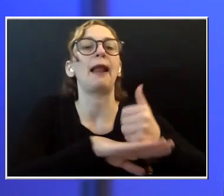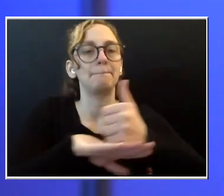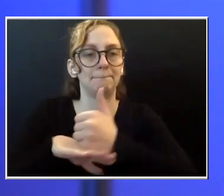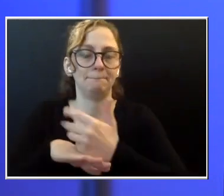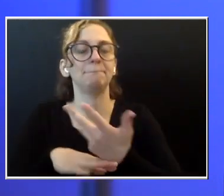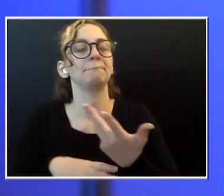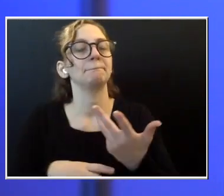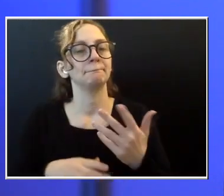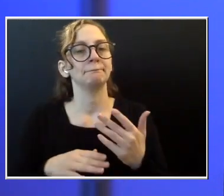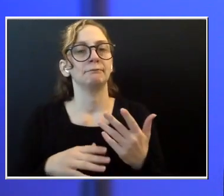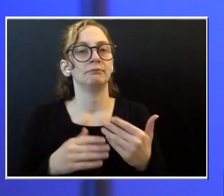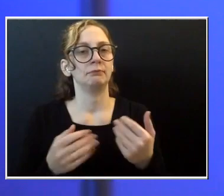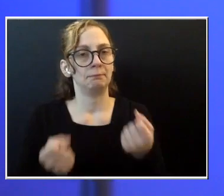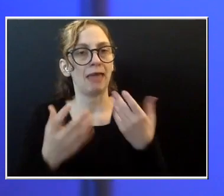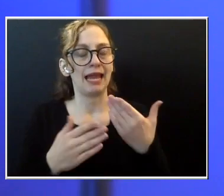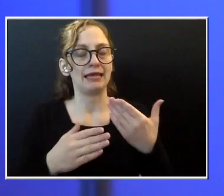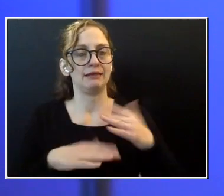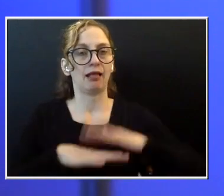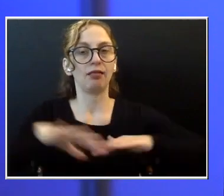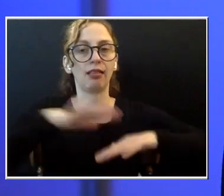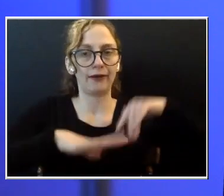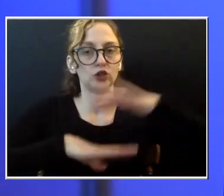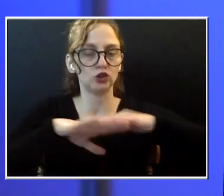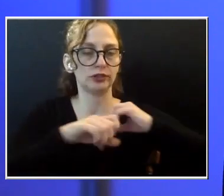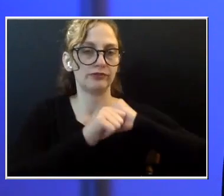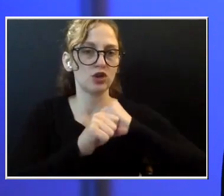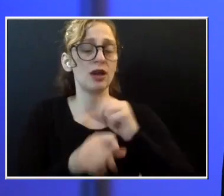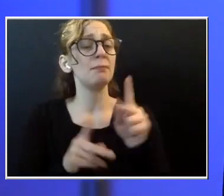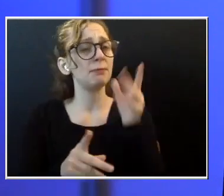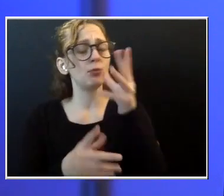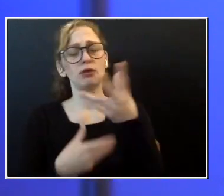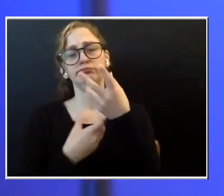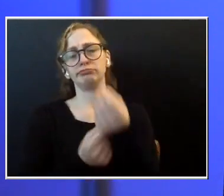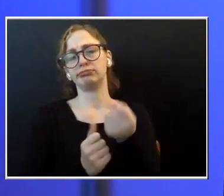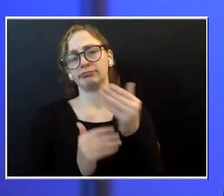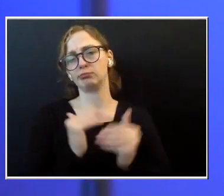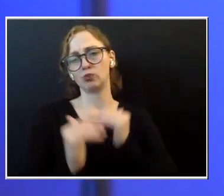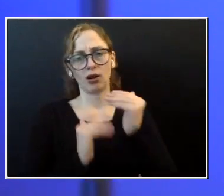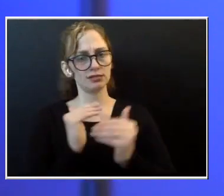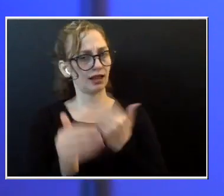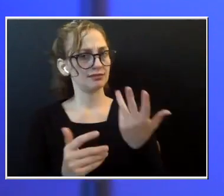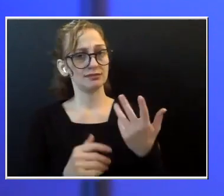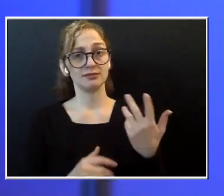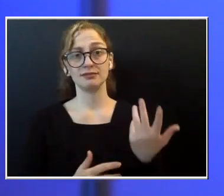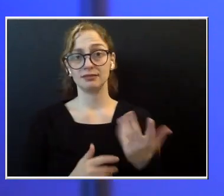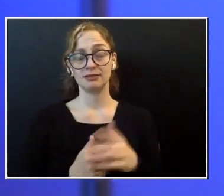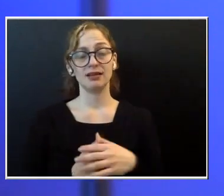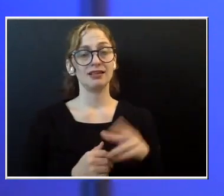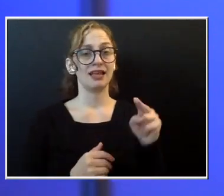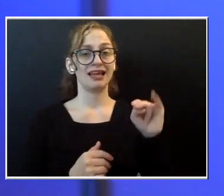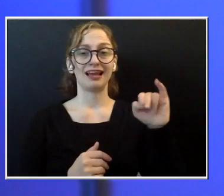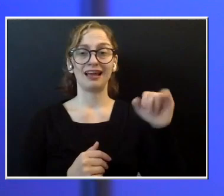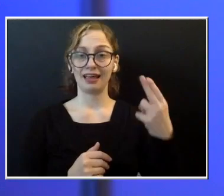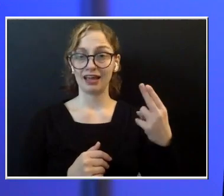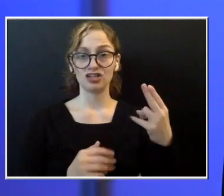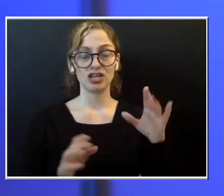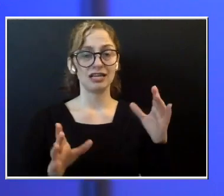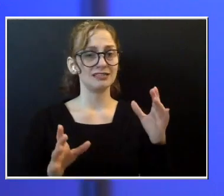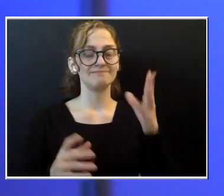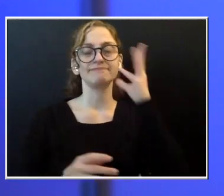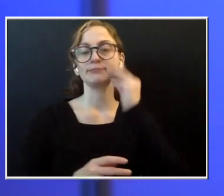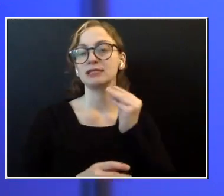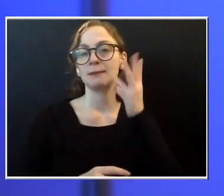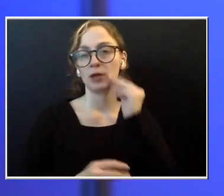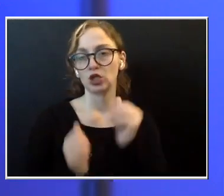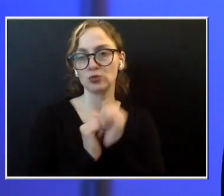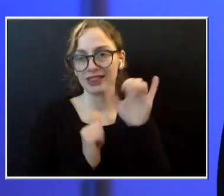know that this is something that has been done across the country, and certainly the NIH we'll make sure that we